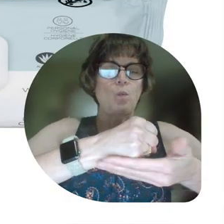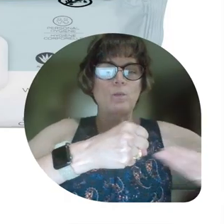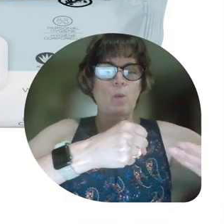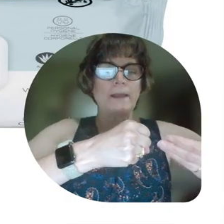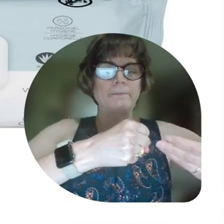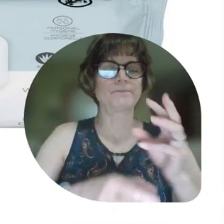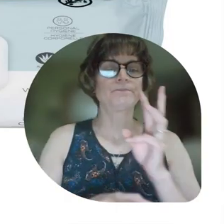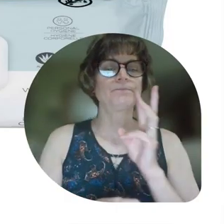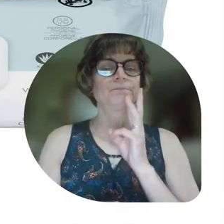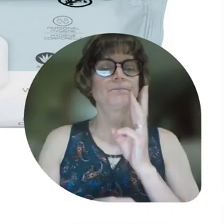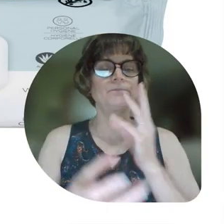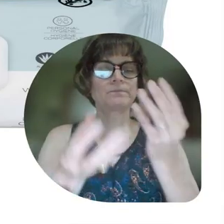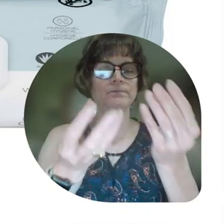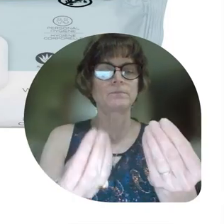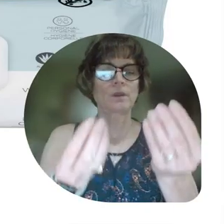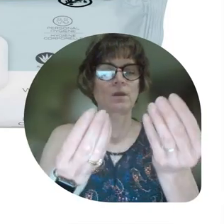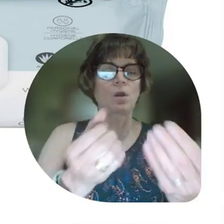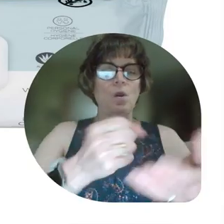Wet wipe.